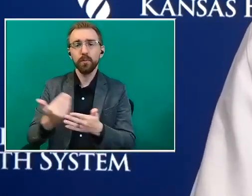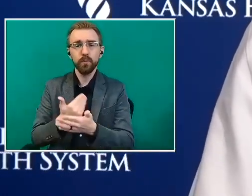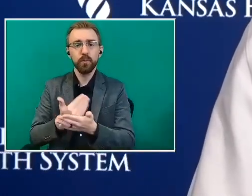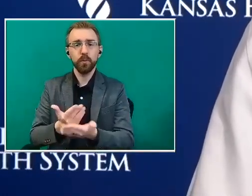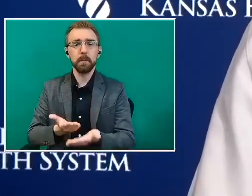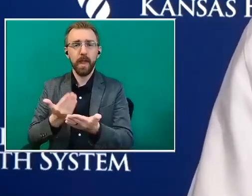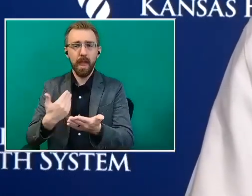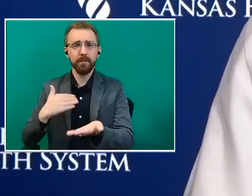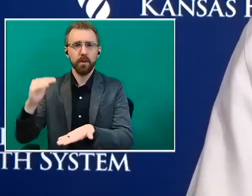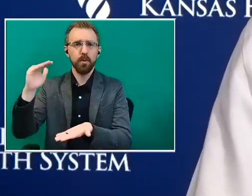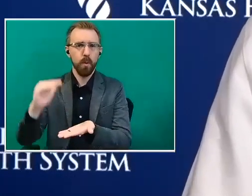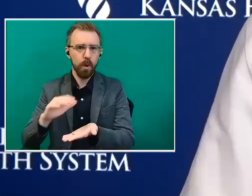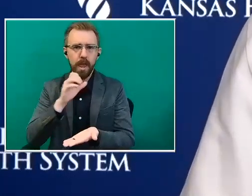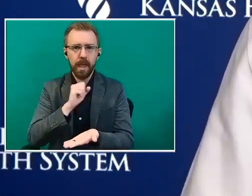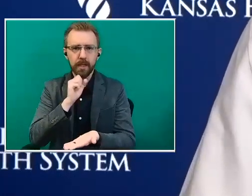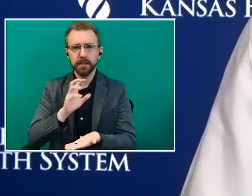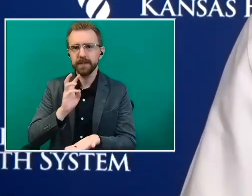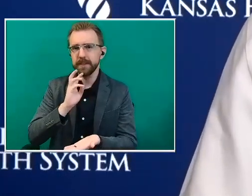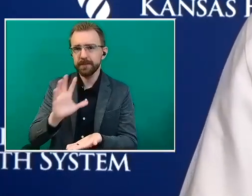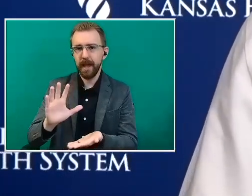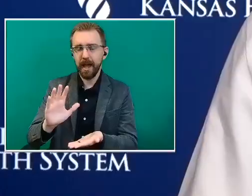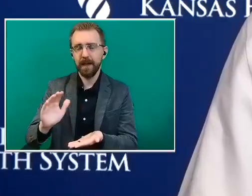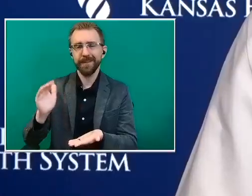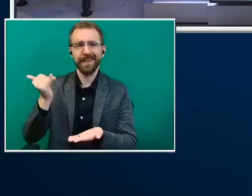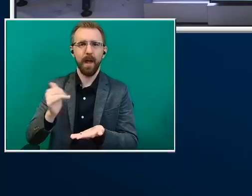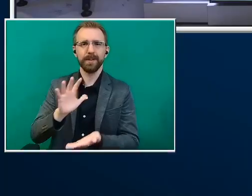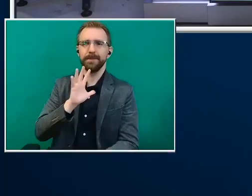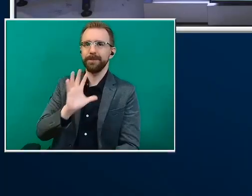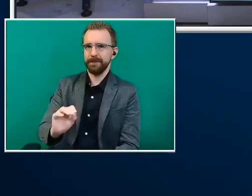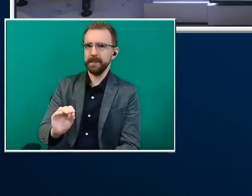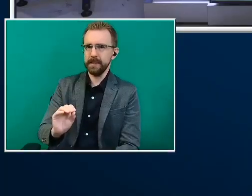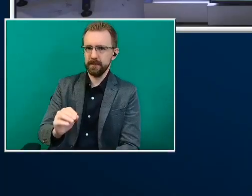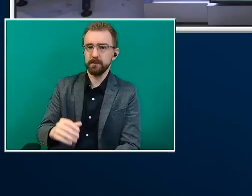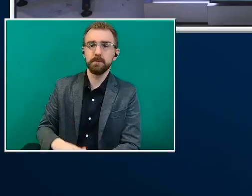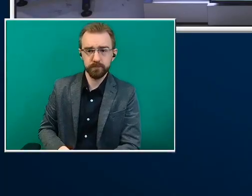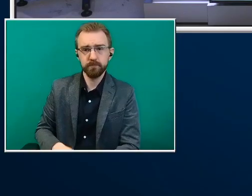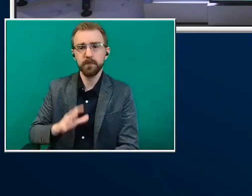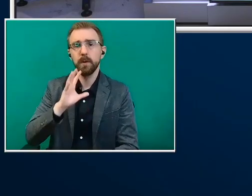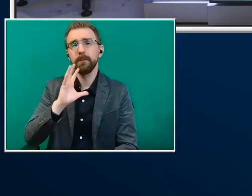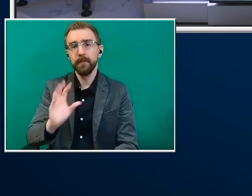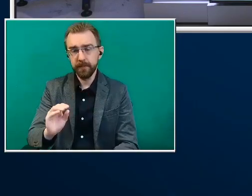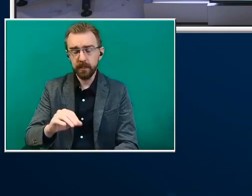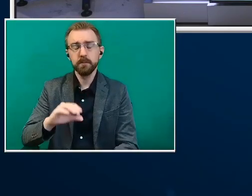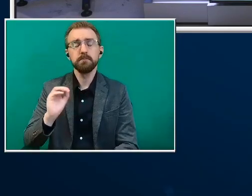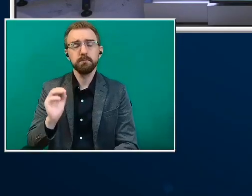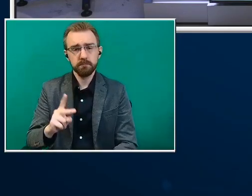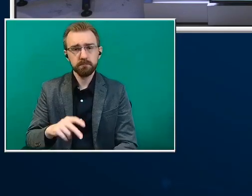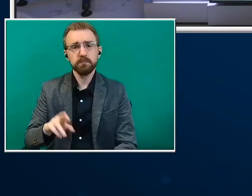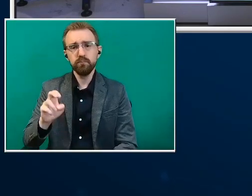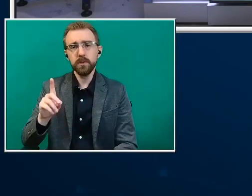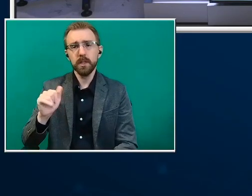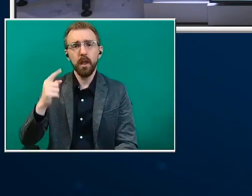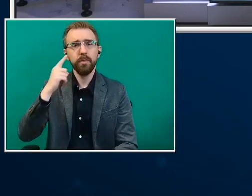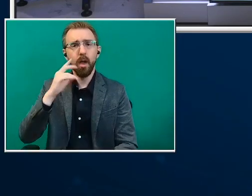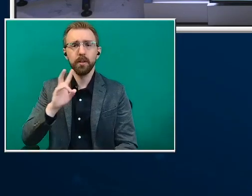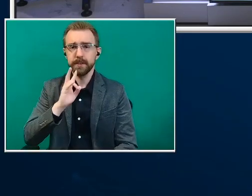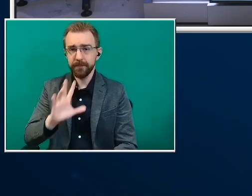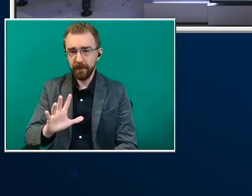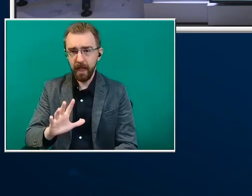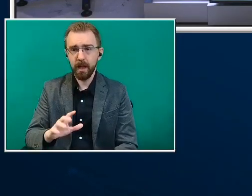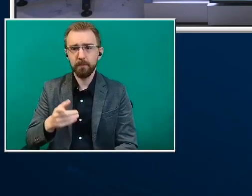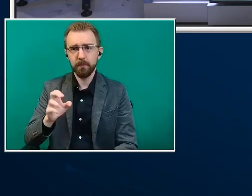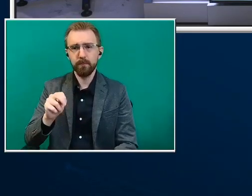of 65 down to 50. Okay, so 50. Yeah, Brenda thought it was 75, but Brenda, it's